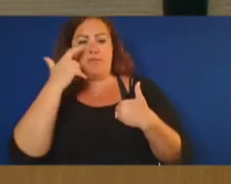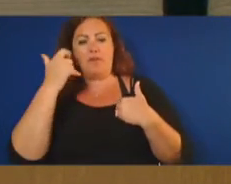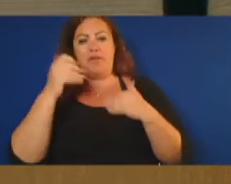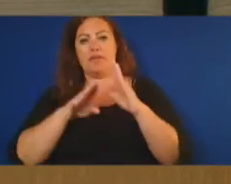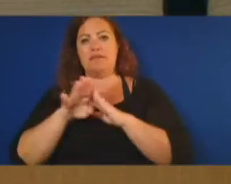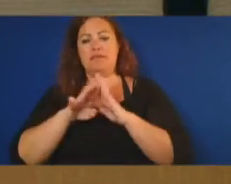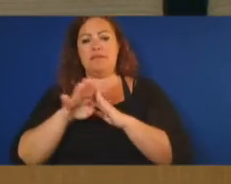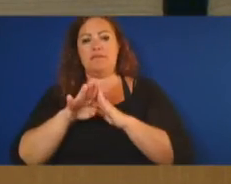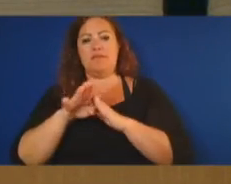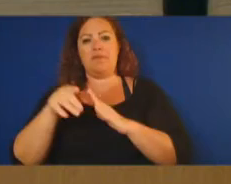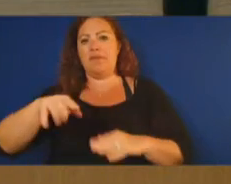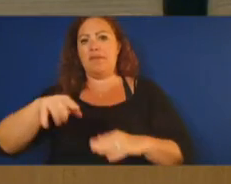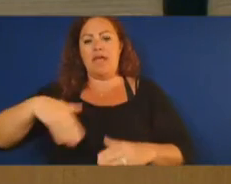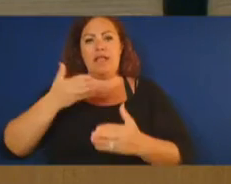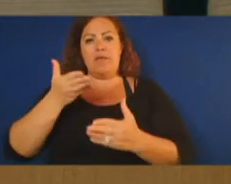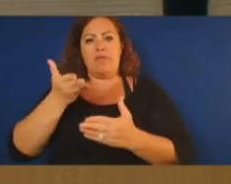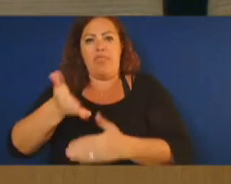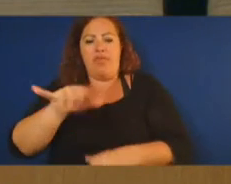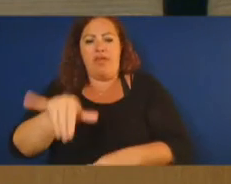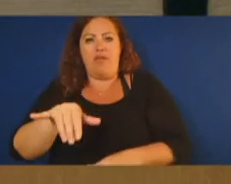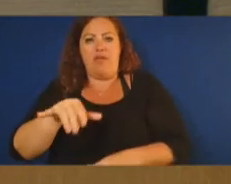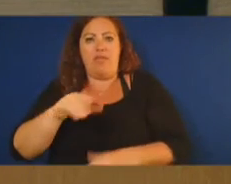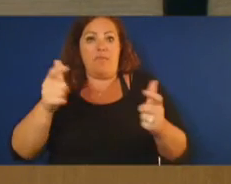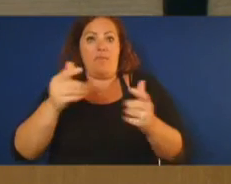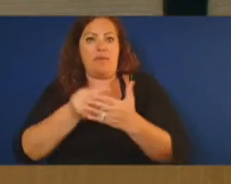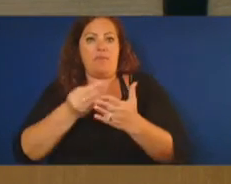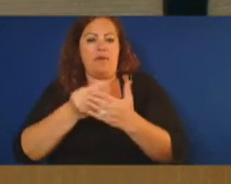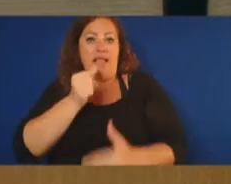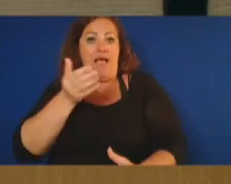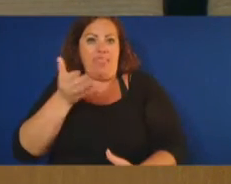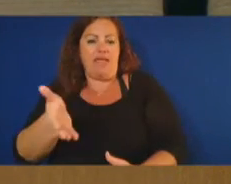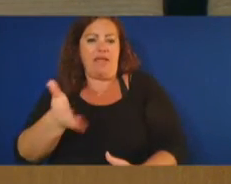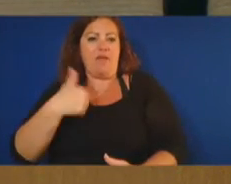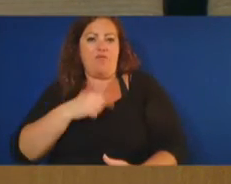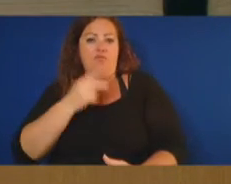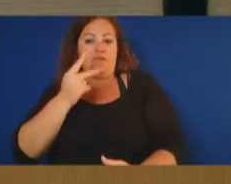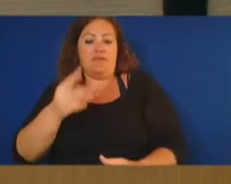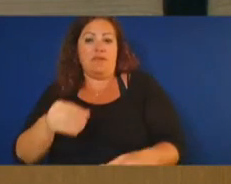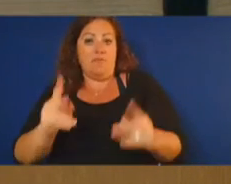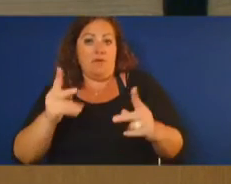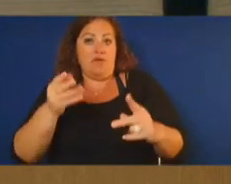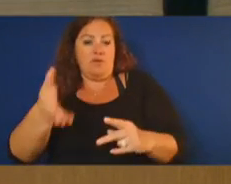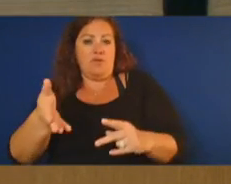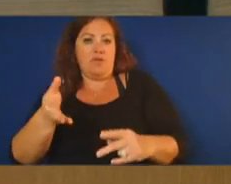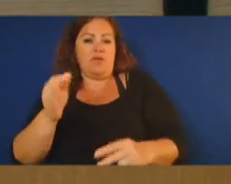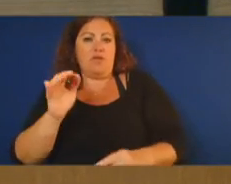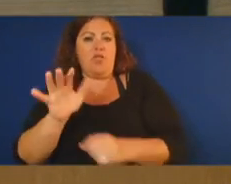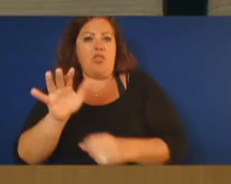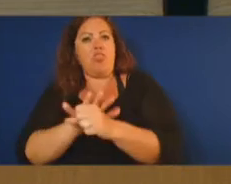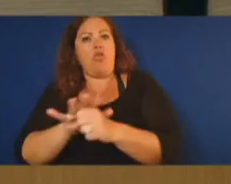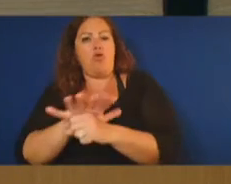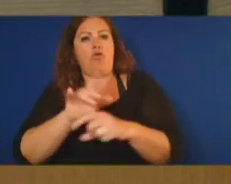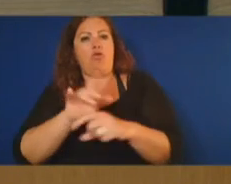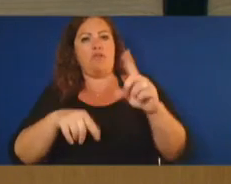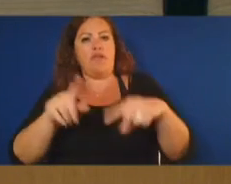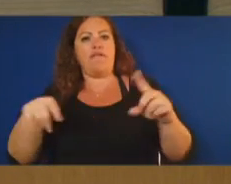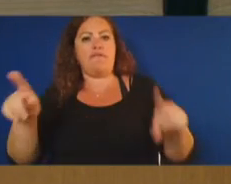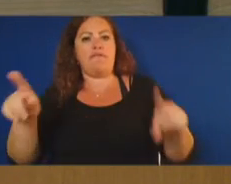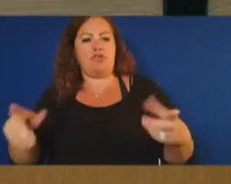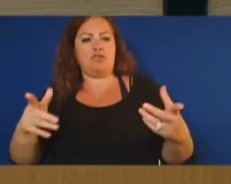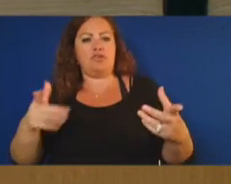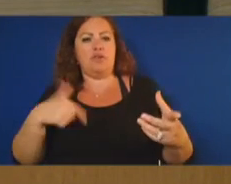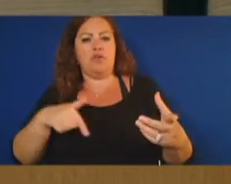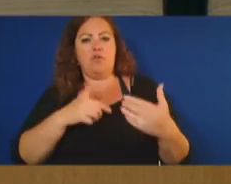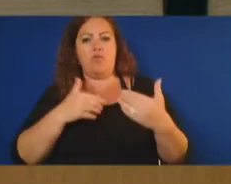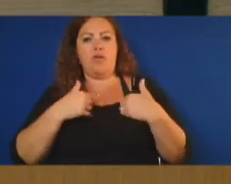got there the big money hadn't got there so we saw an opportunity as just local diverse uh we got